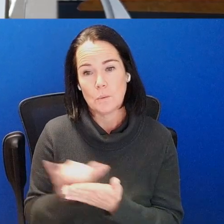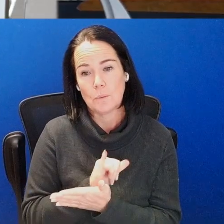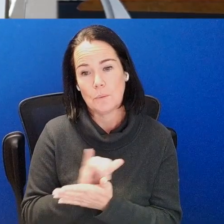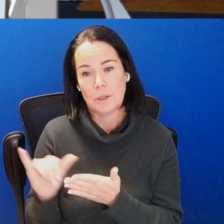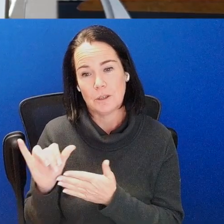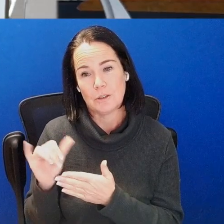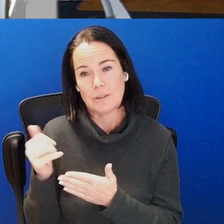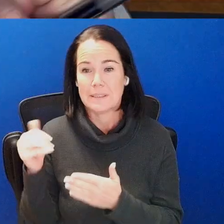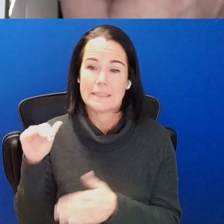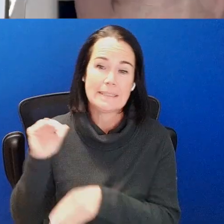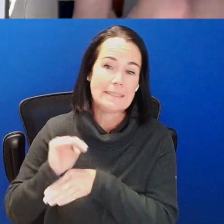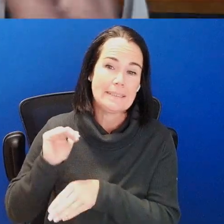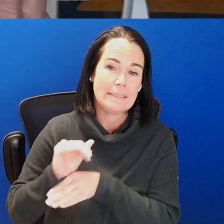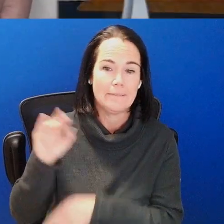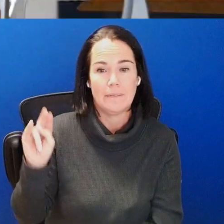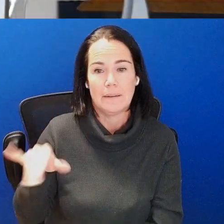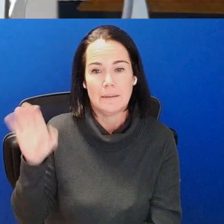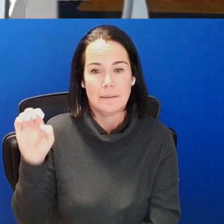New Year's Eve.